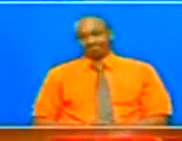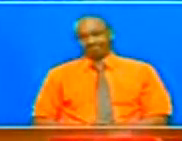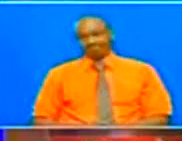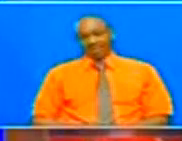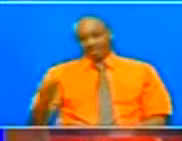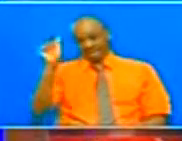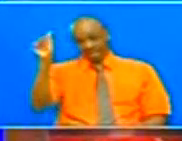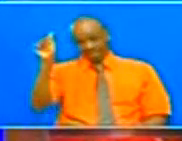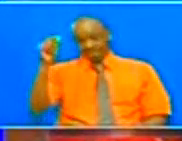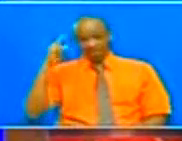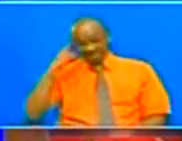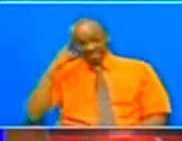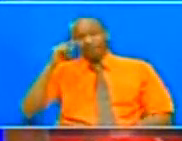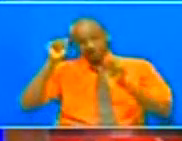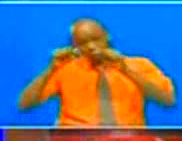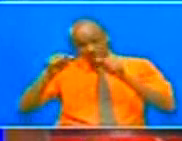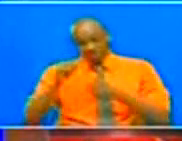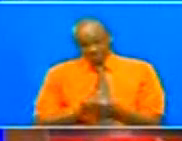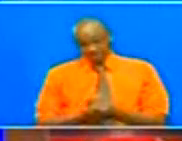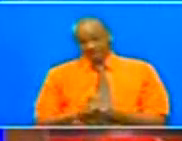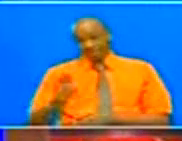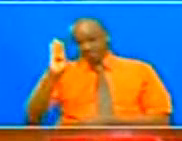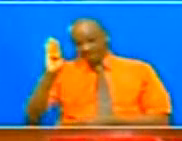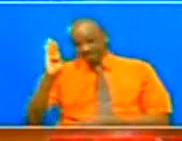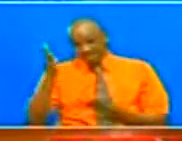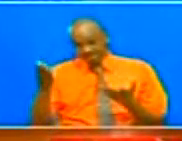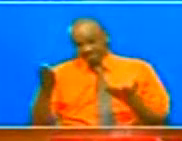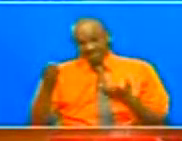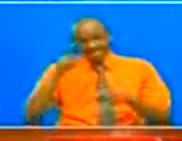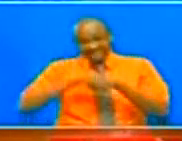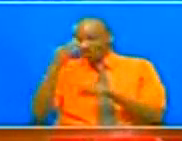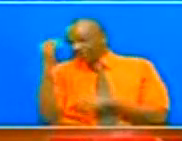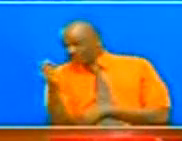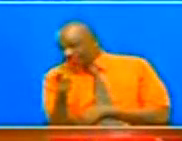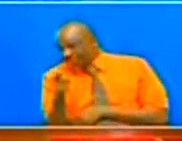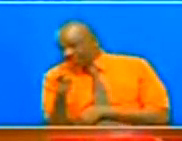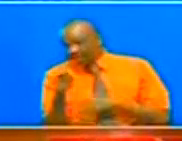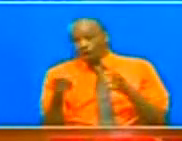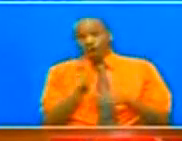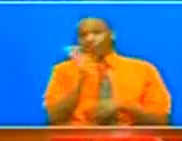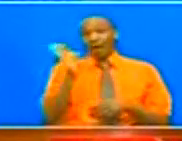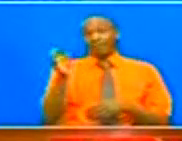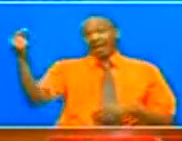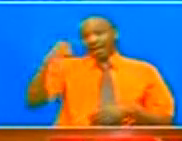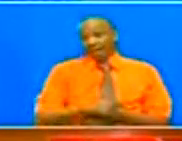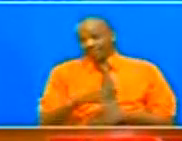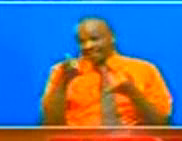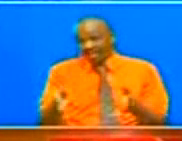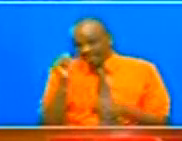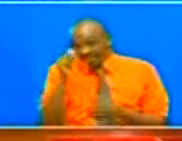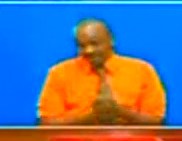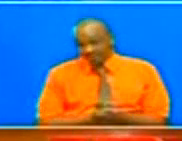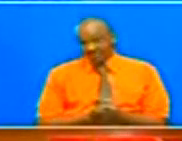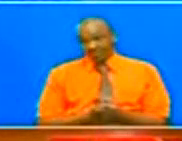A, does that make sense? B, when I add 3 months, Obama will be flying into town